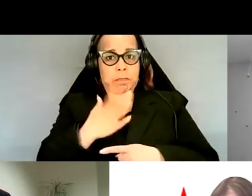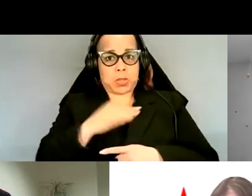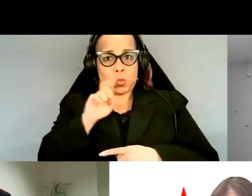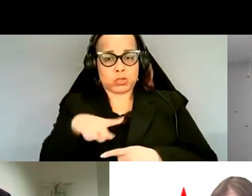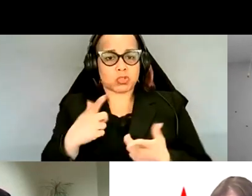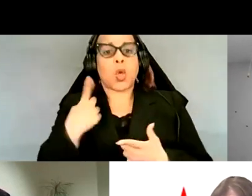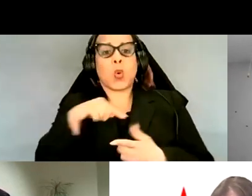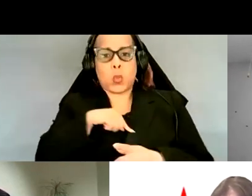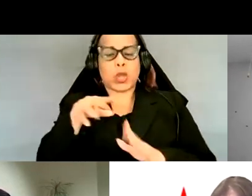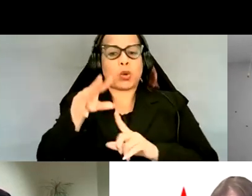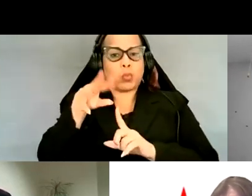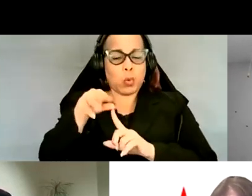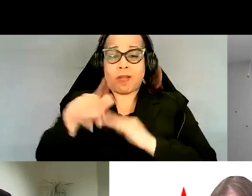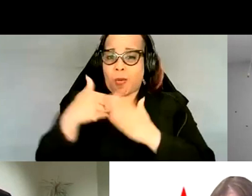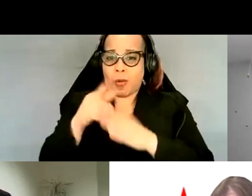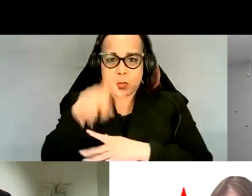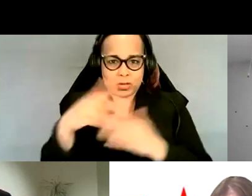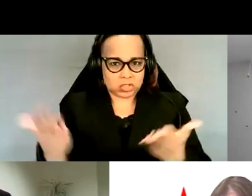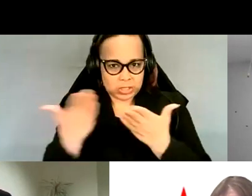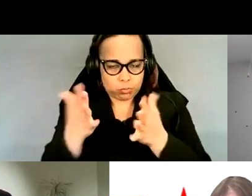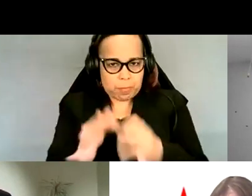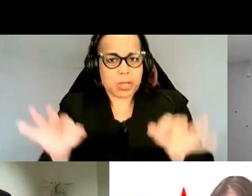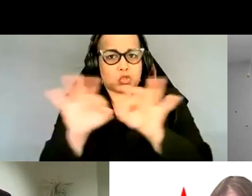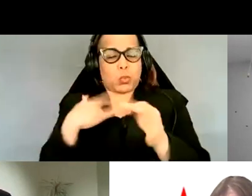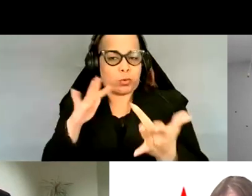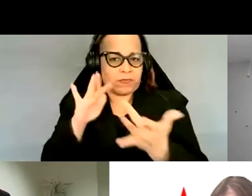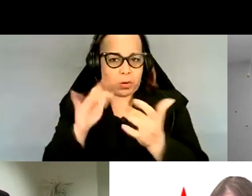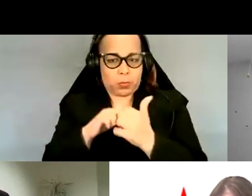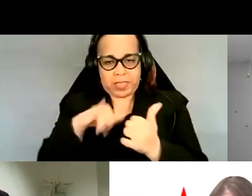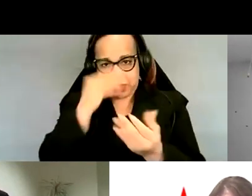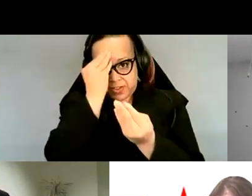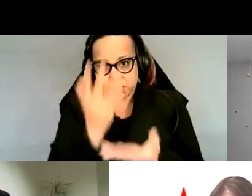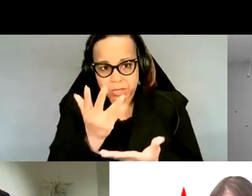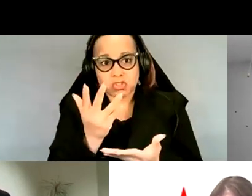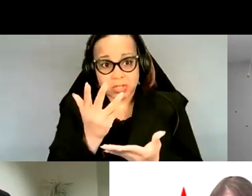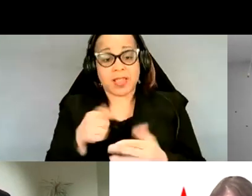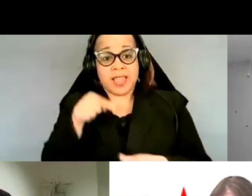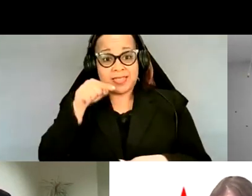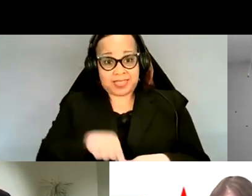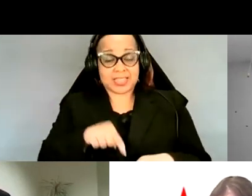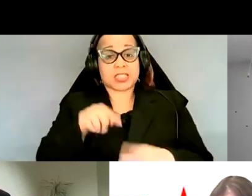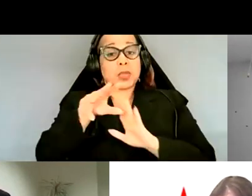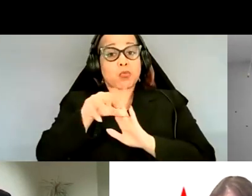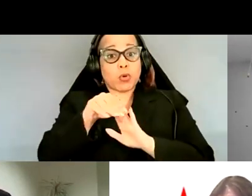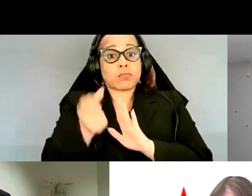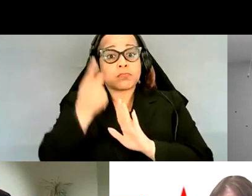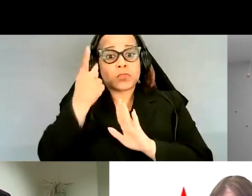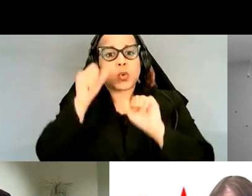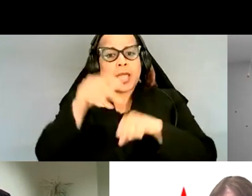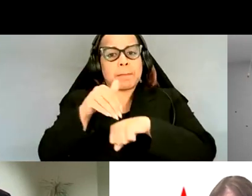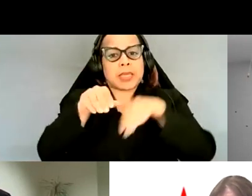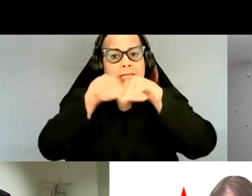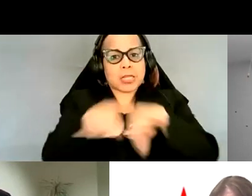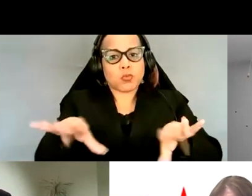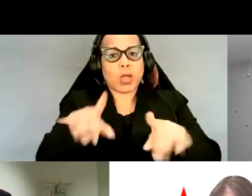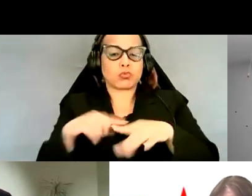We are recording all the questions here. We will make sure that we follow up with that information. And this is being recorded so that it can be sent around